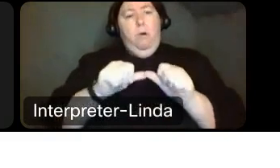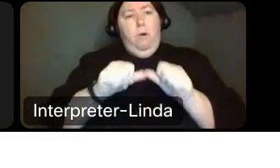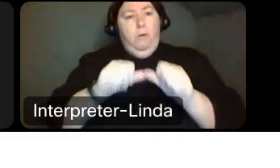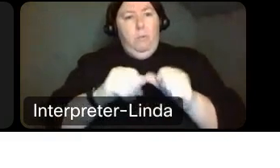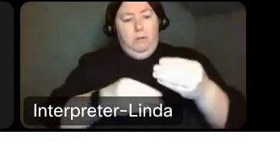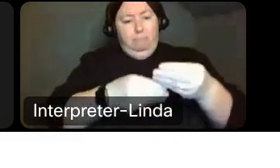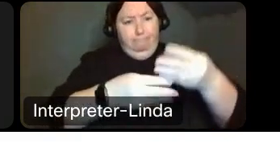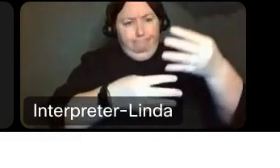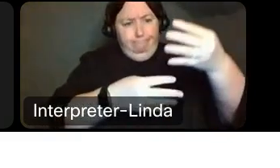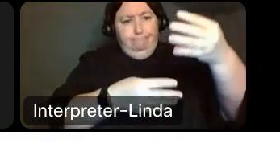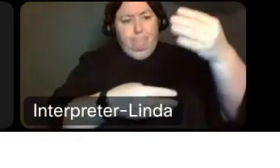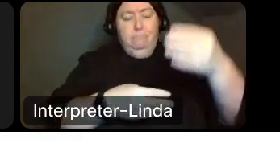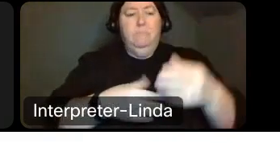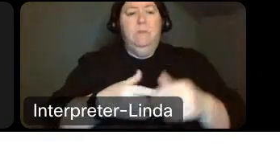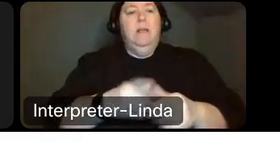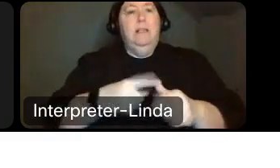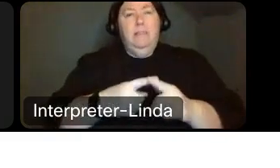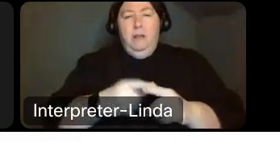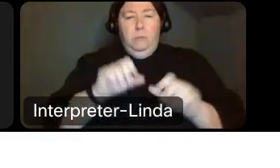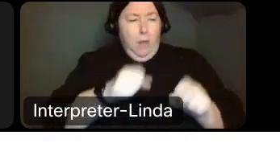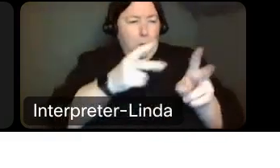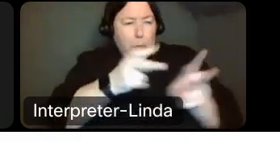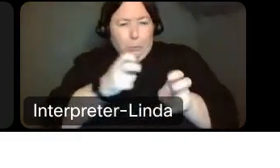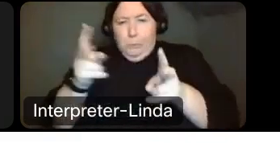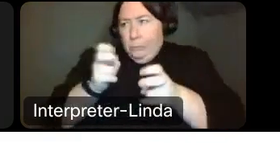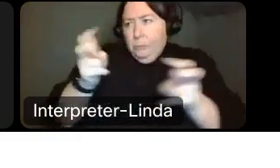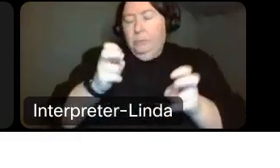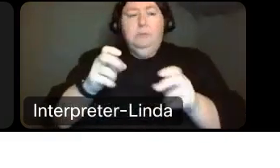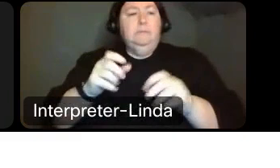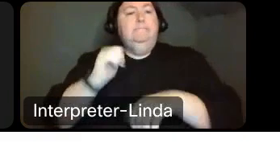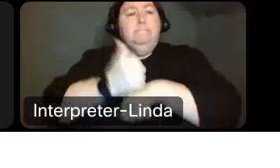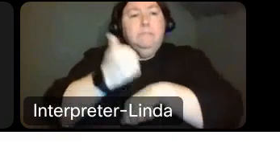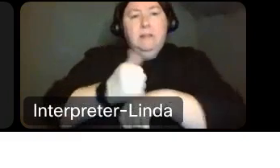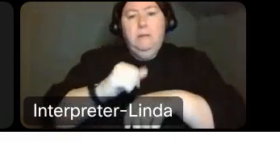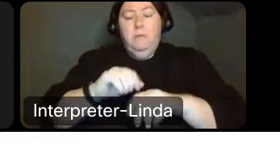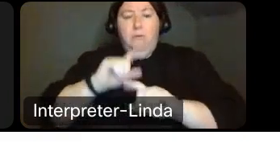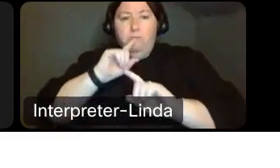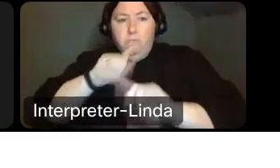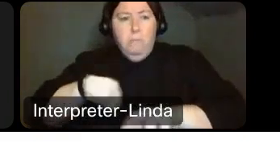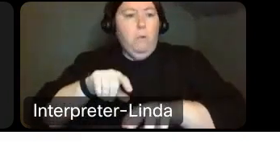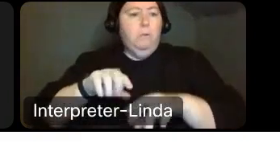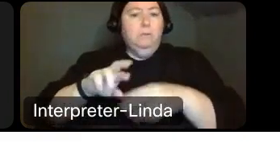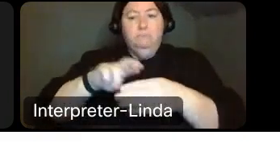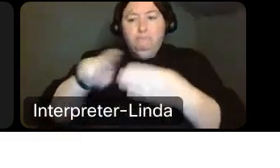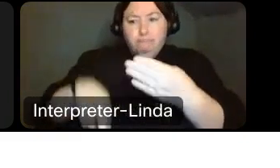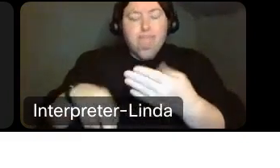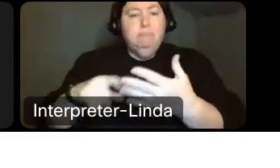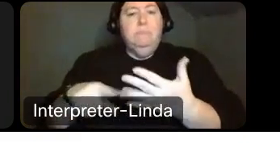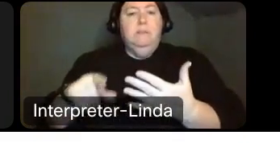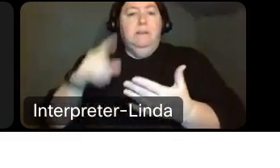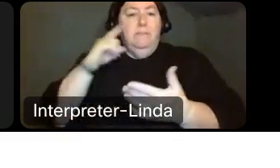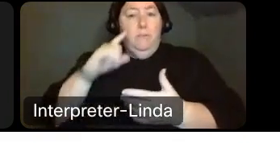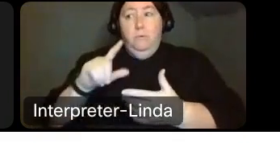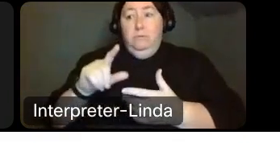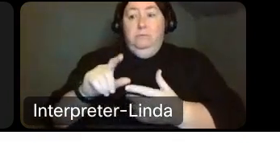then we are able to utilize these data to generate reports back to individual stakeholders like